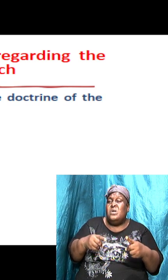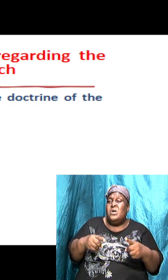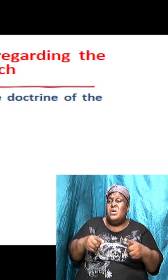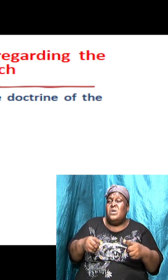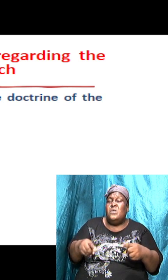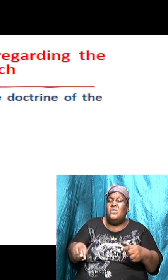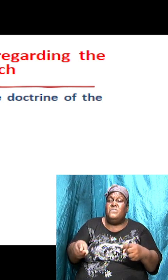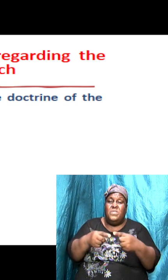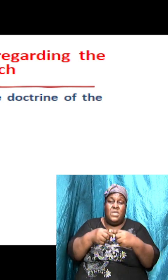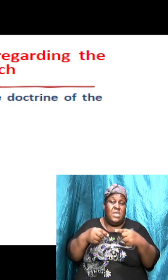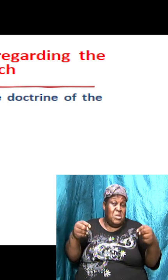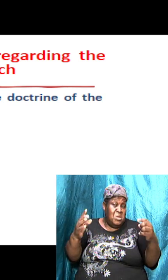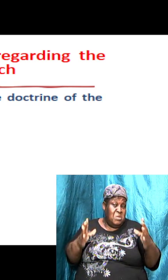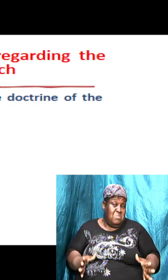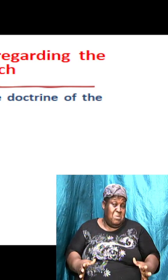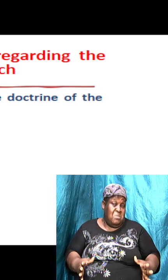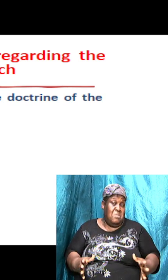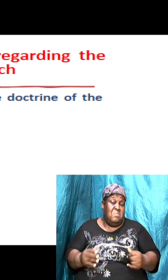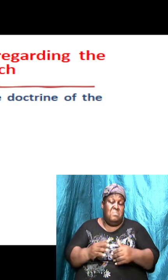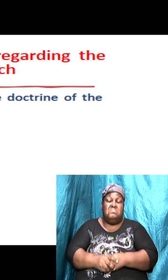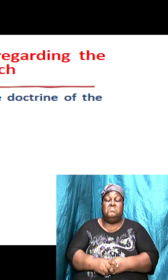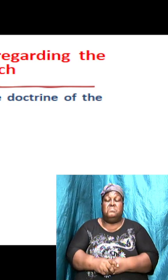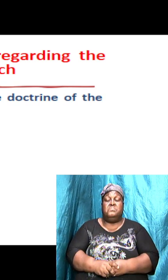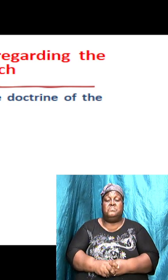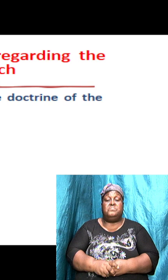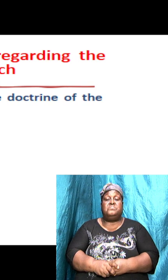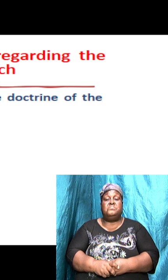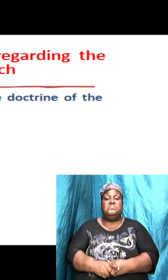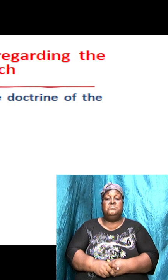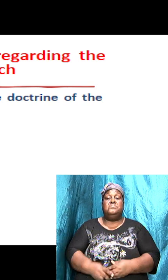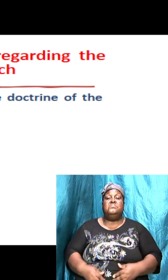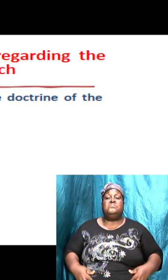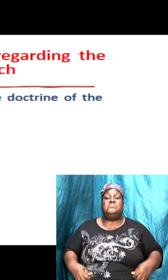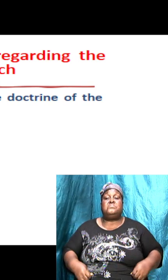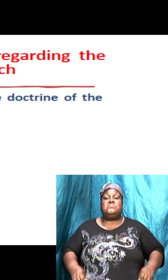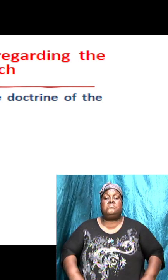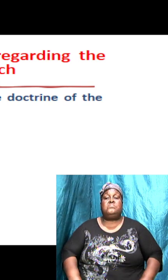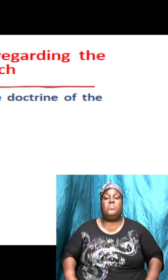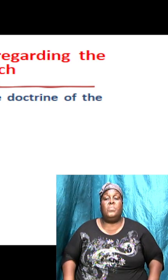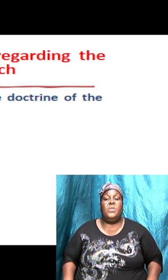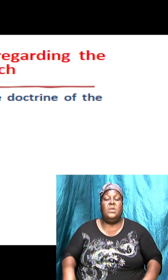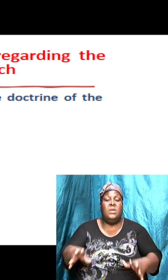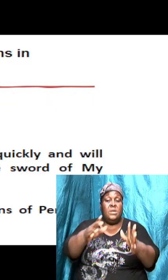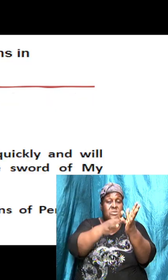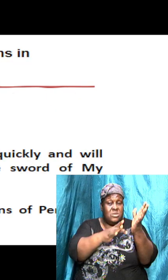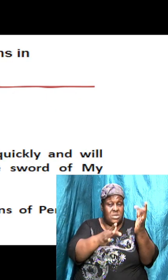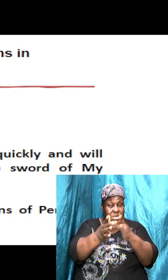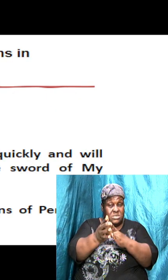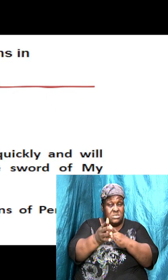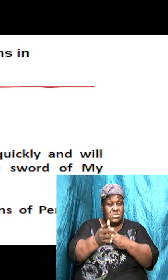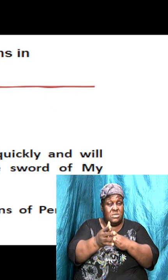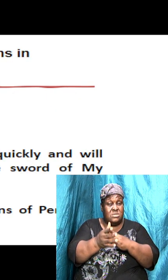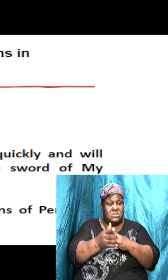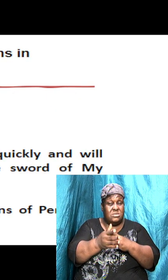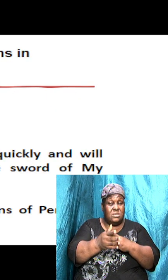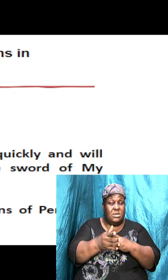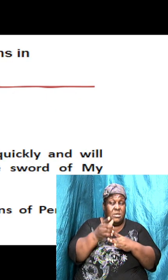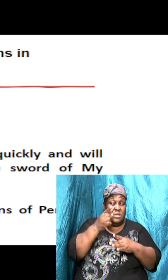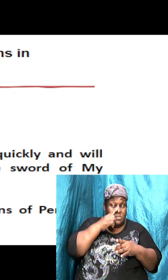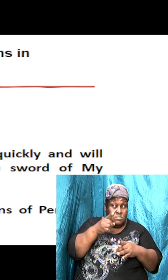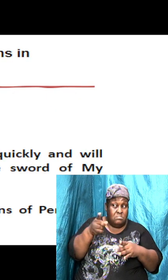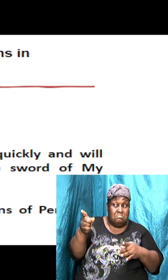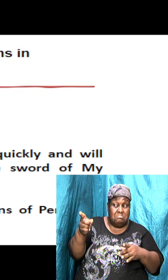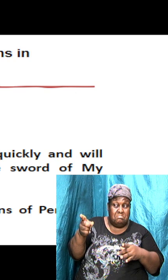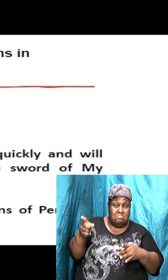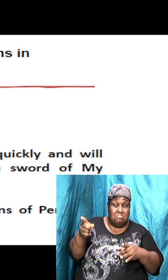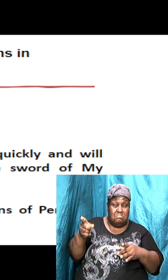now. Hear the judgment part of it. And having said that, Jesus now turned to those particular saints, not